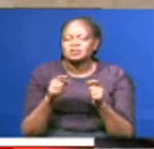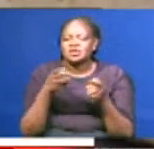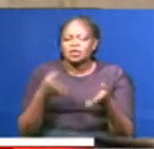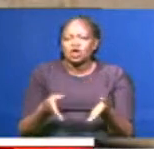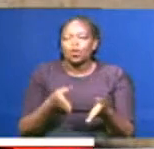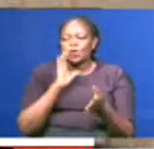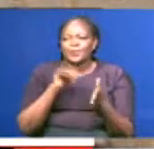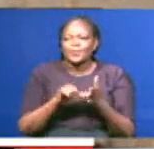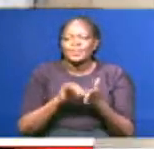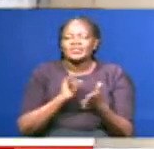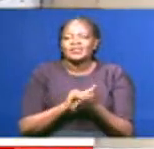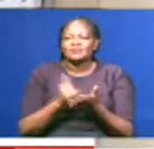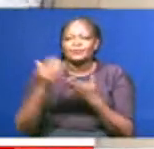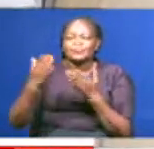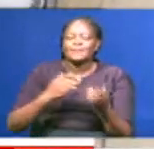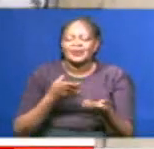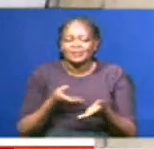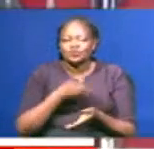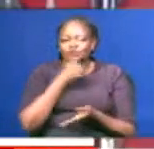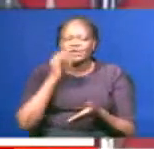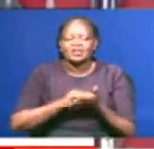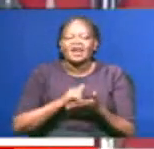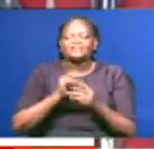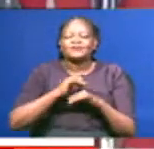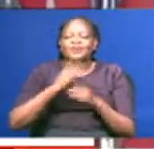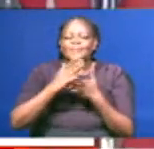by the current drought that has affected some parts of the country.